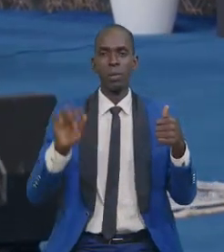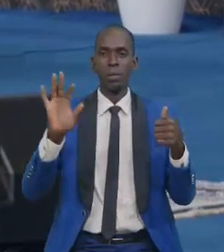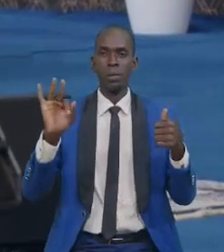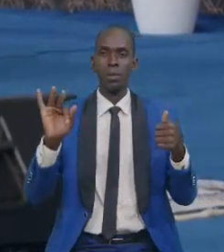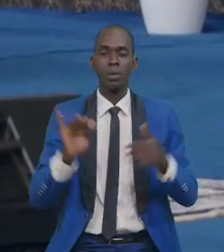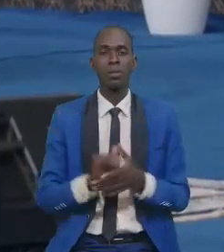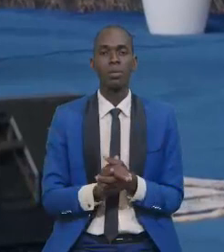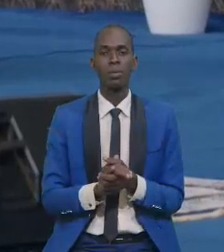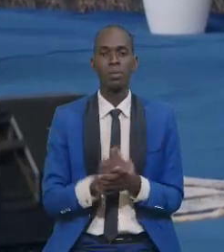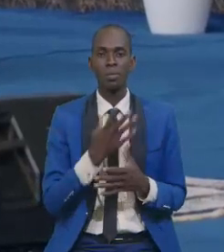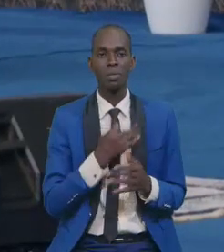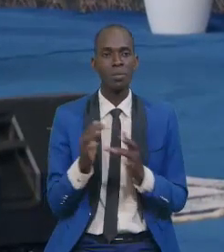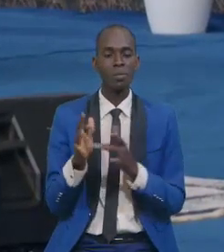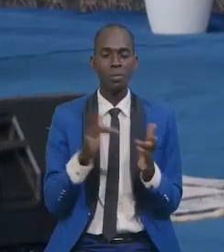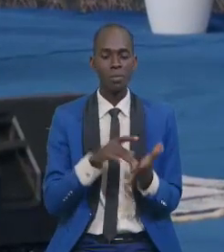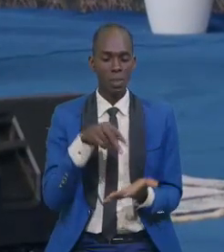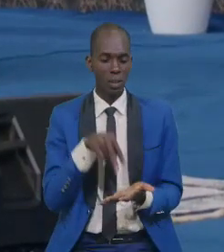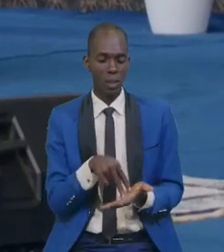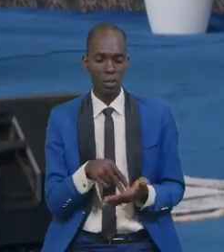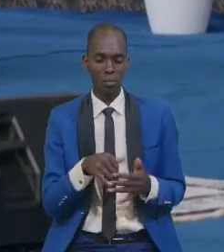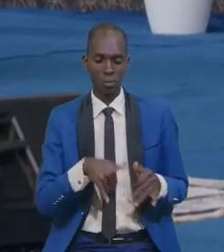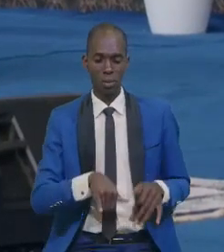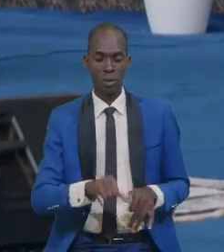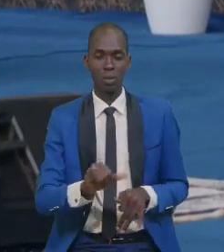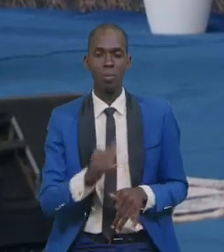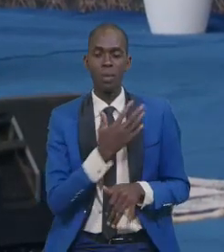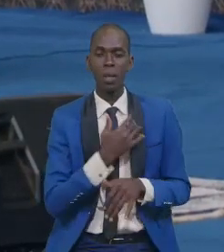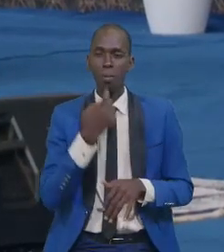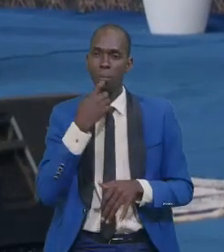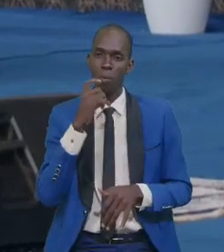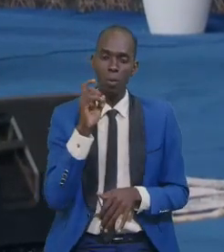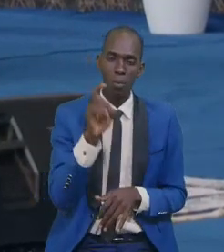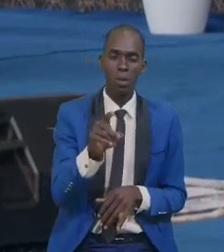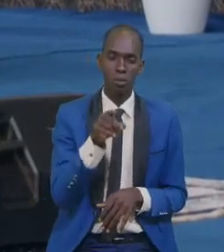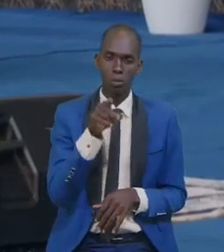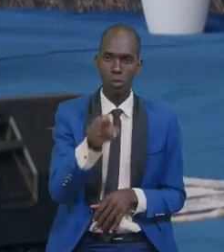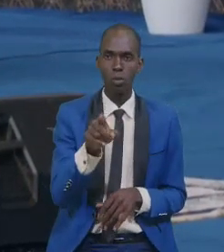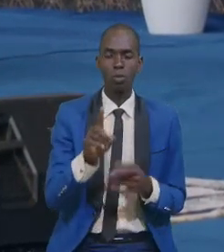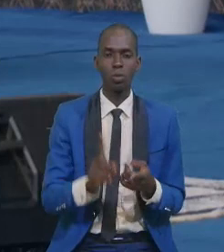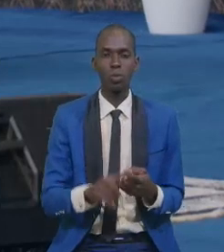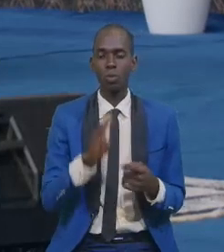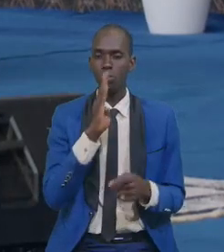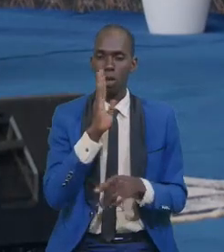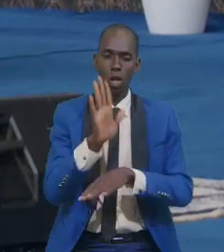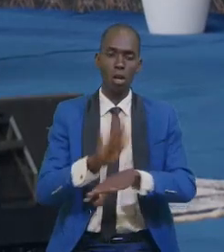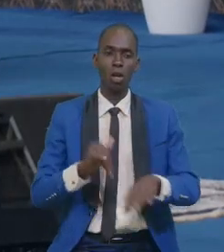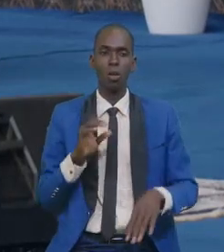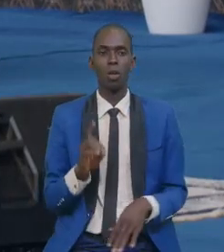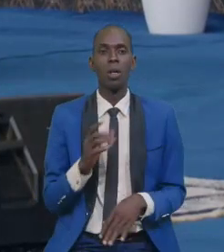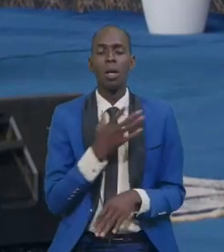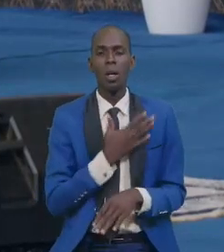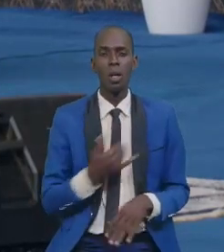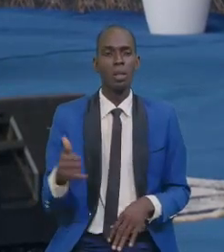And Jesus stood still and he commanded him to be called. And they called